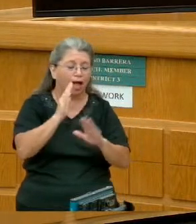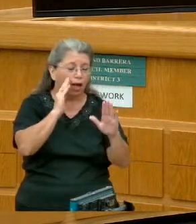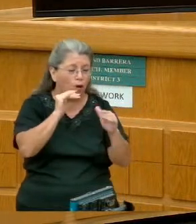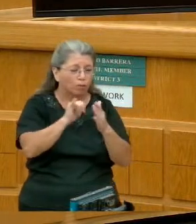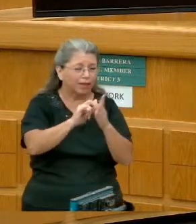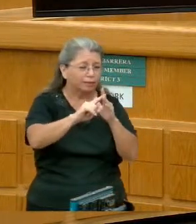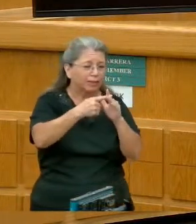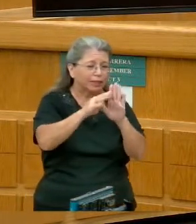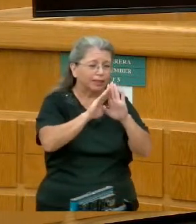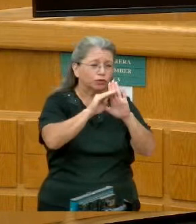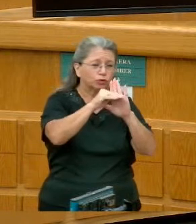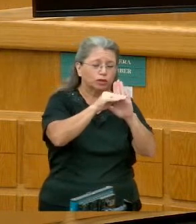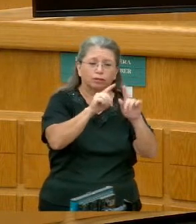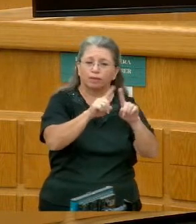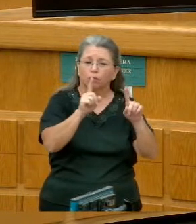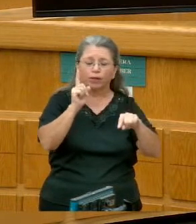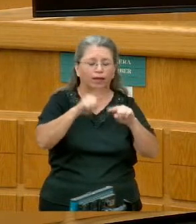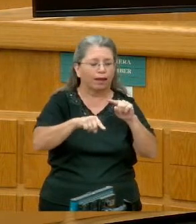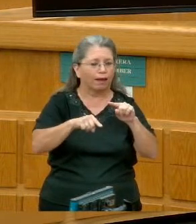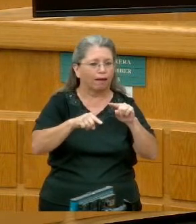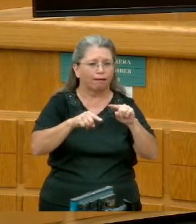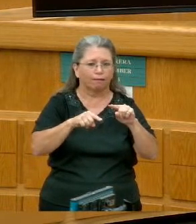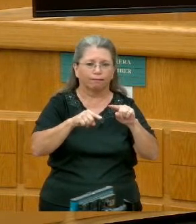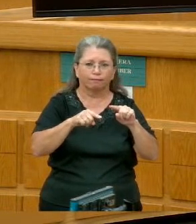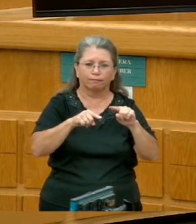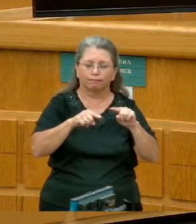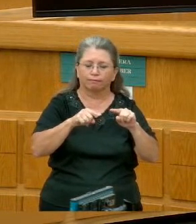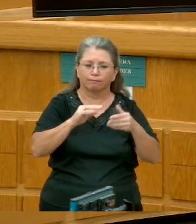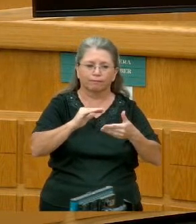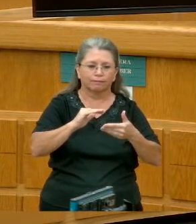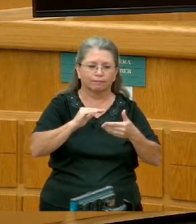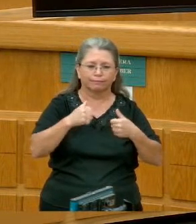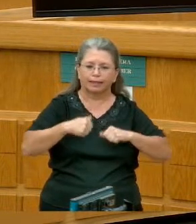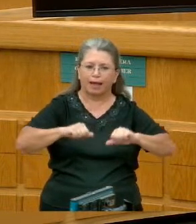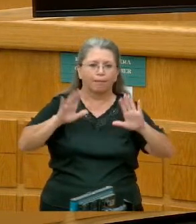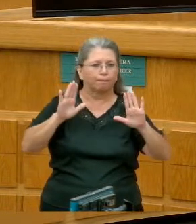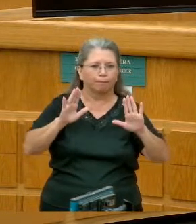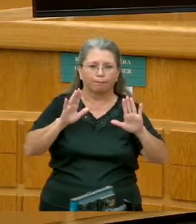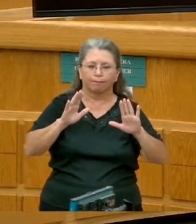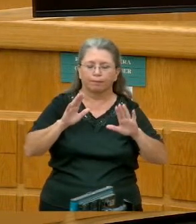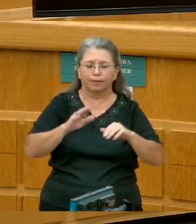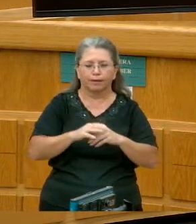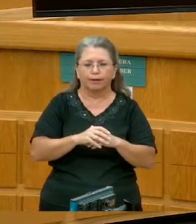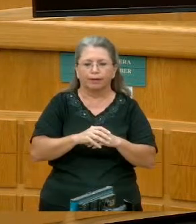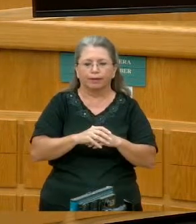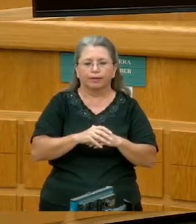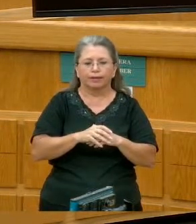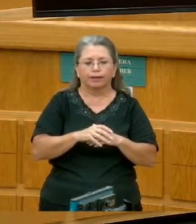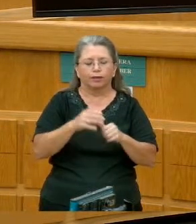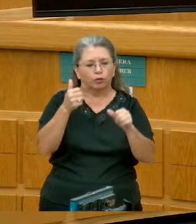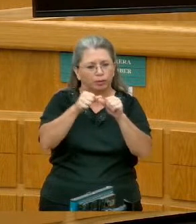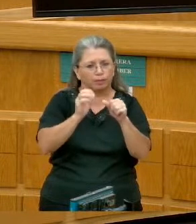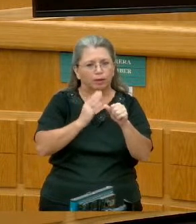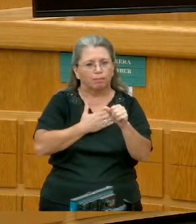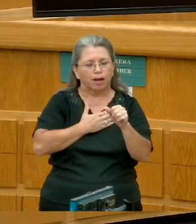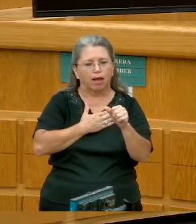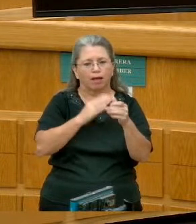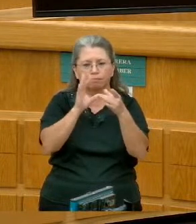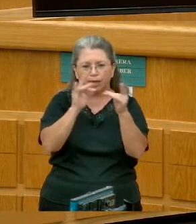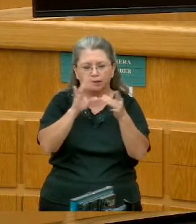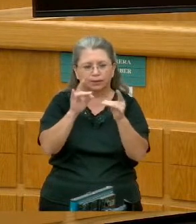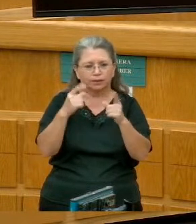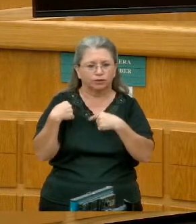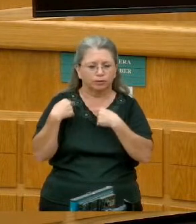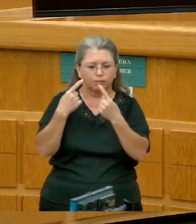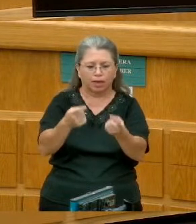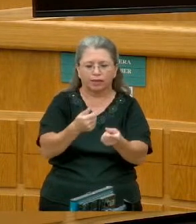down, though. If you recall some of the message points from over the past couple of days and weeks, which is that interventions